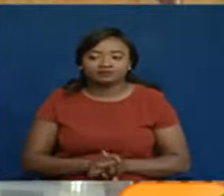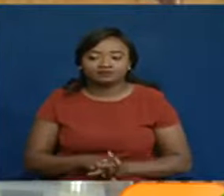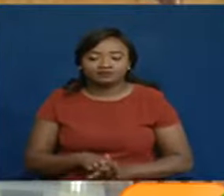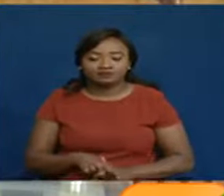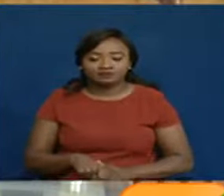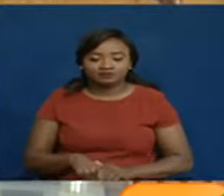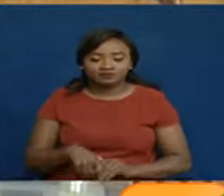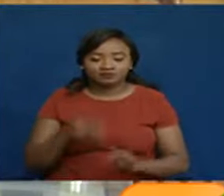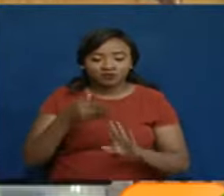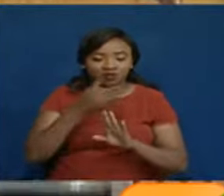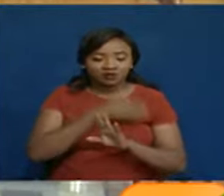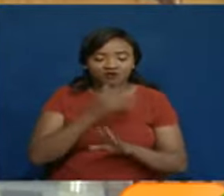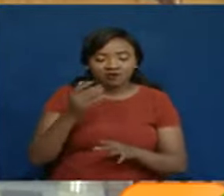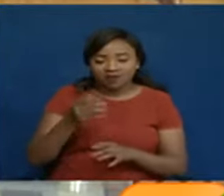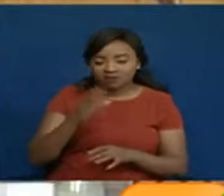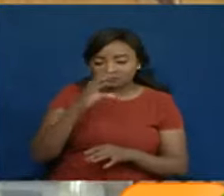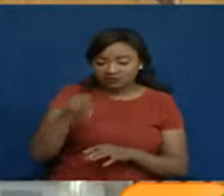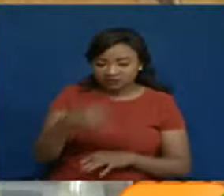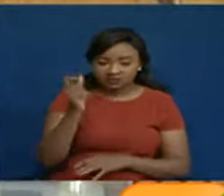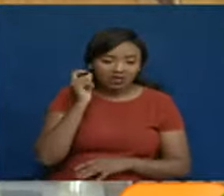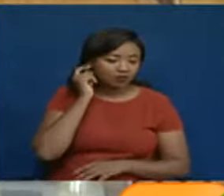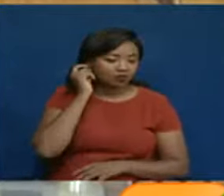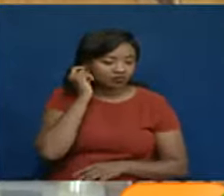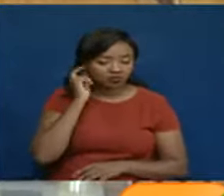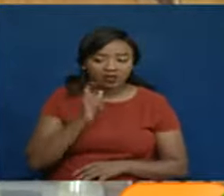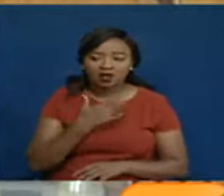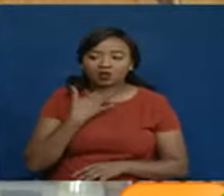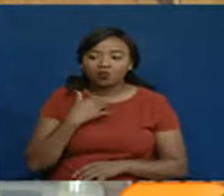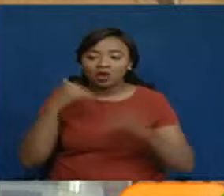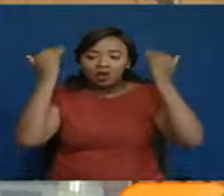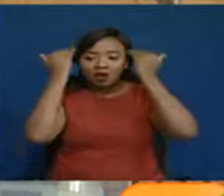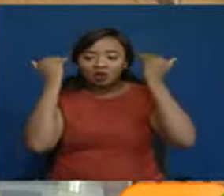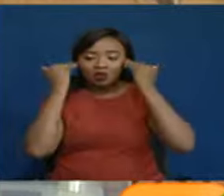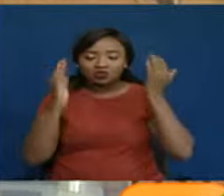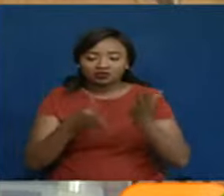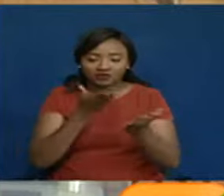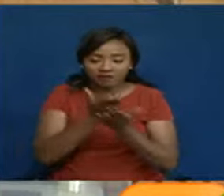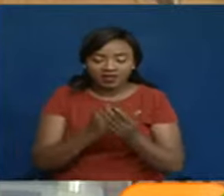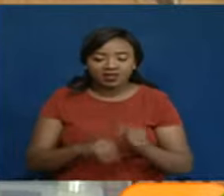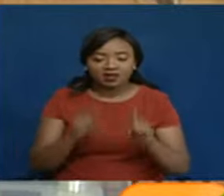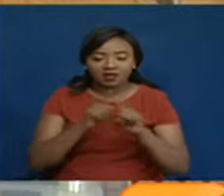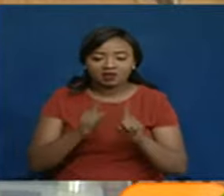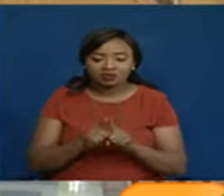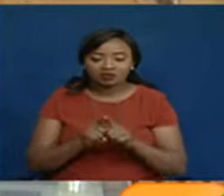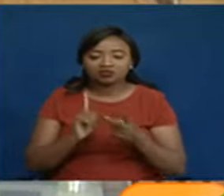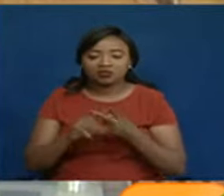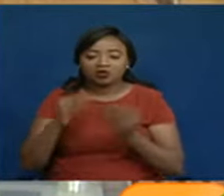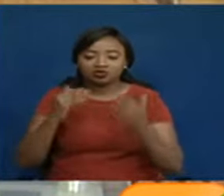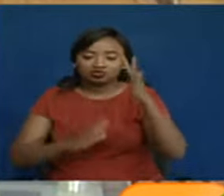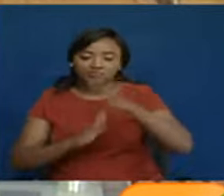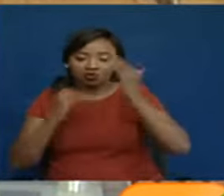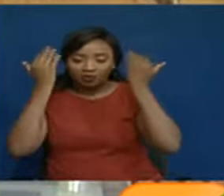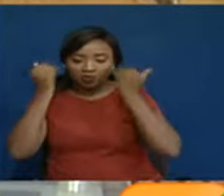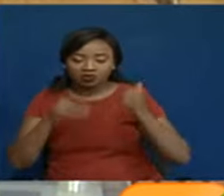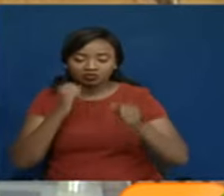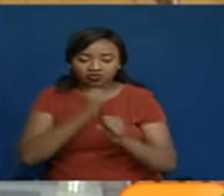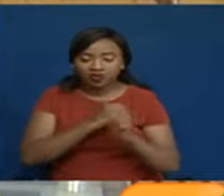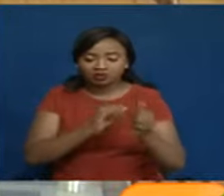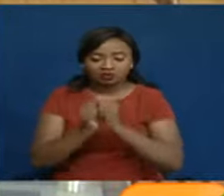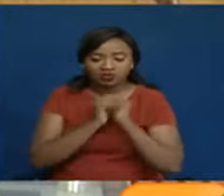Aliyekuwa jaji mkuu Daktari Willy Mutunga sasa anataka mahakama ya upeo na mahakama kuu nchini kushirikiana ili kupunguza tofauti katika